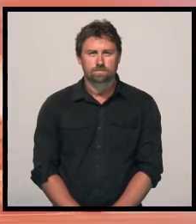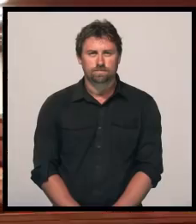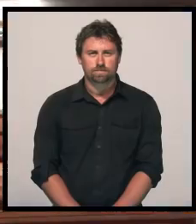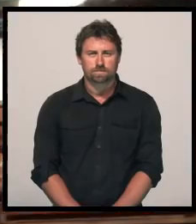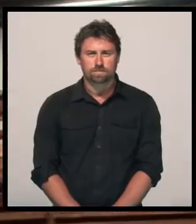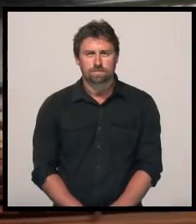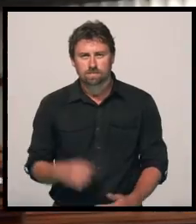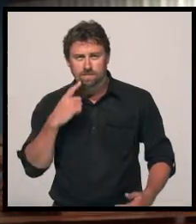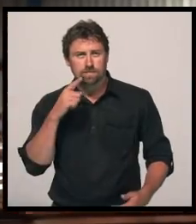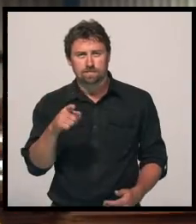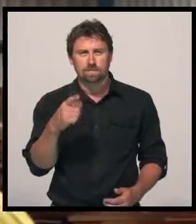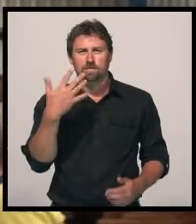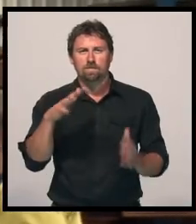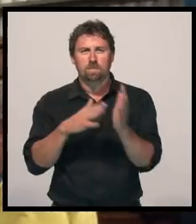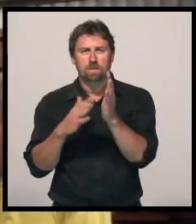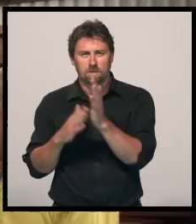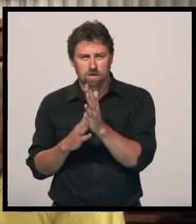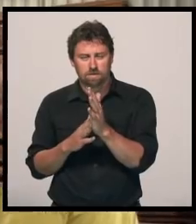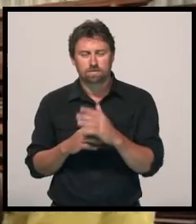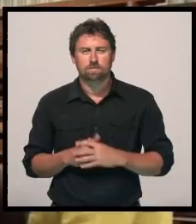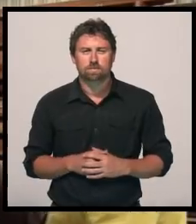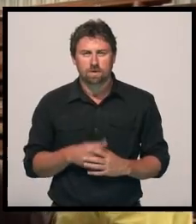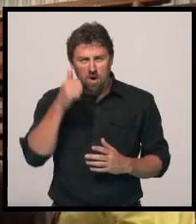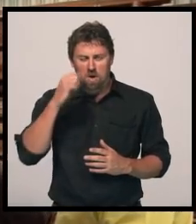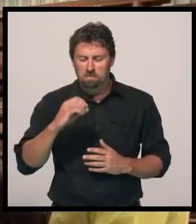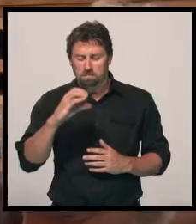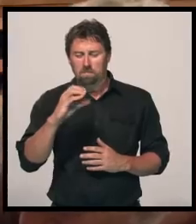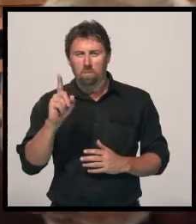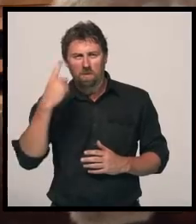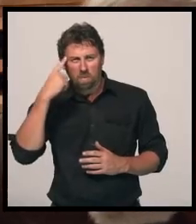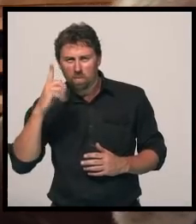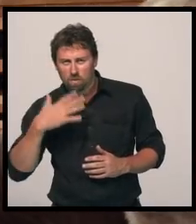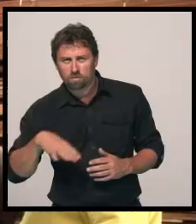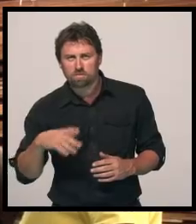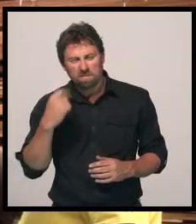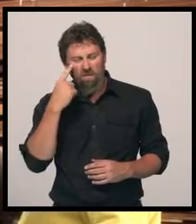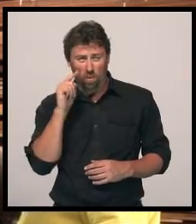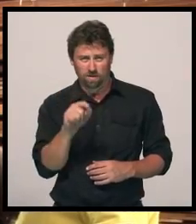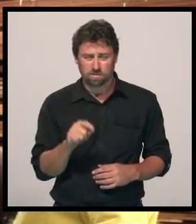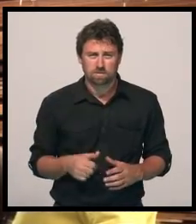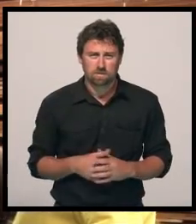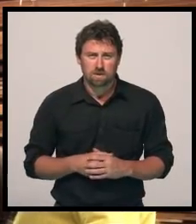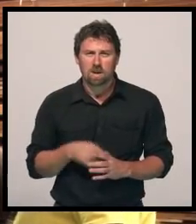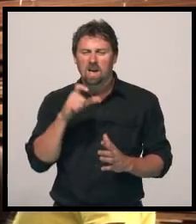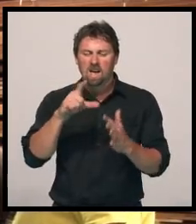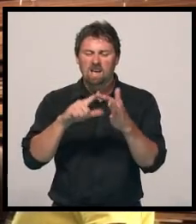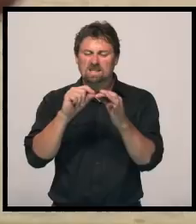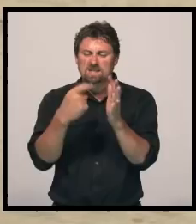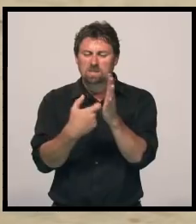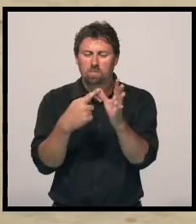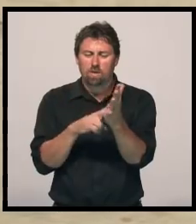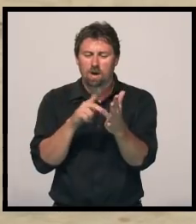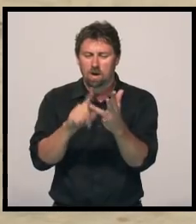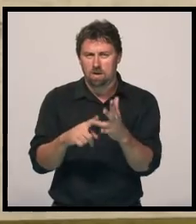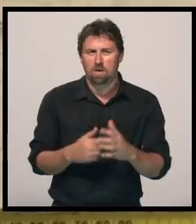Steve, this is the 50mm Zebrano. Alright. I know it's thicker than what you want, but I thought I'd just show you this first up. Okay. The Zebrano is